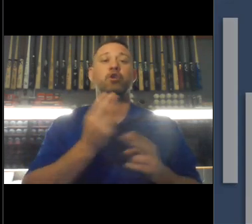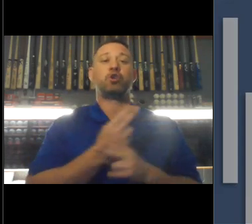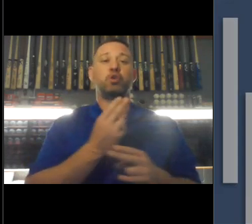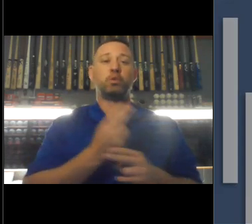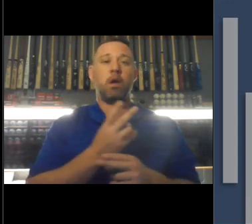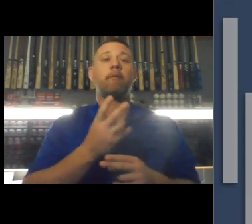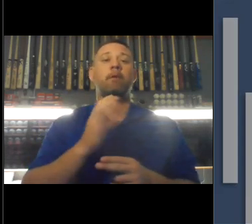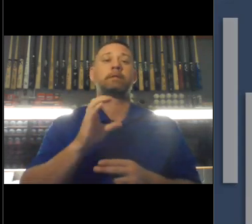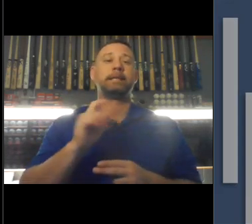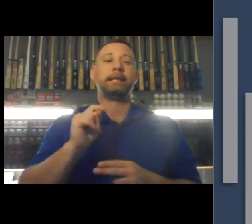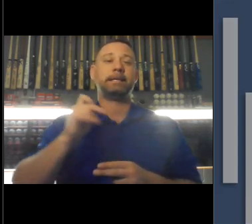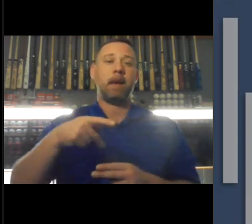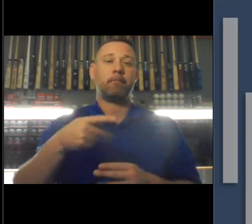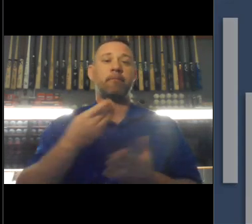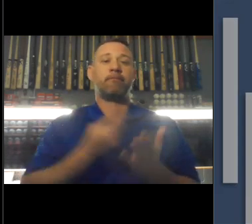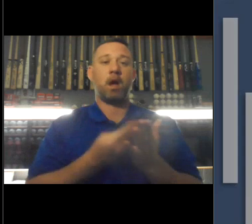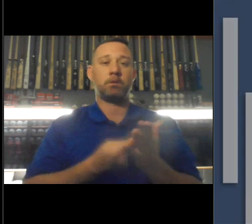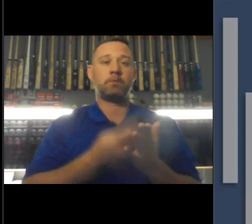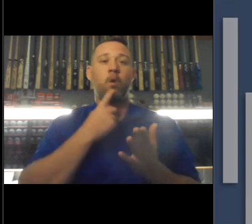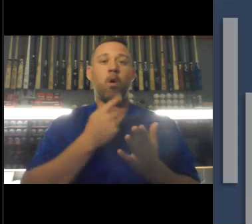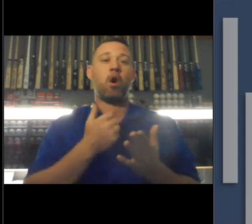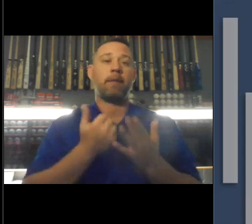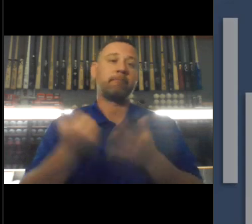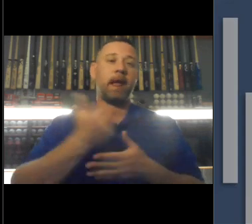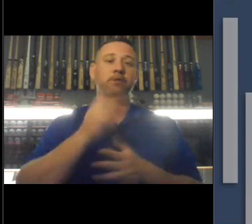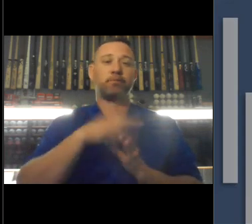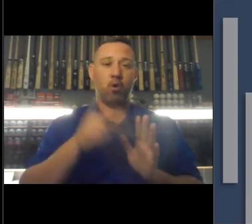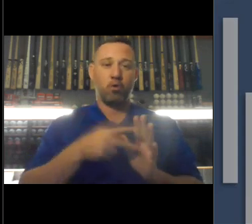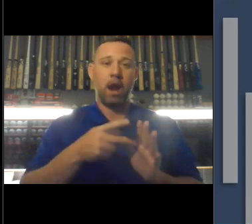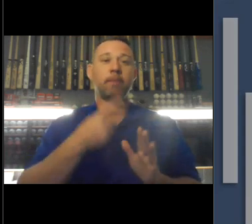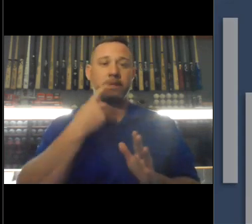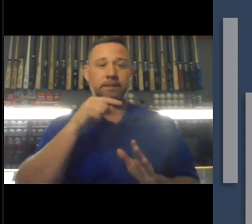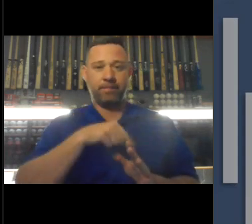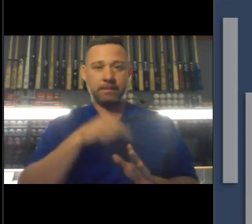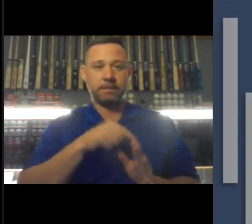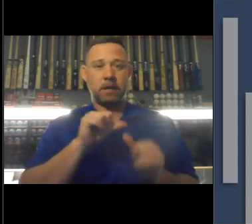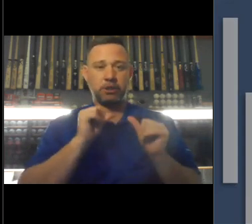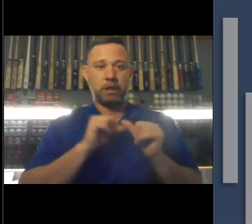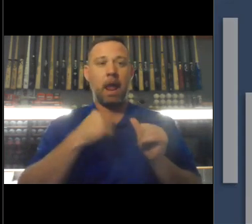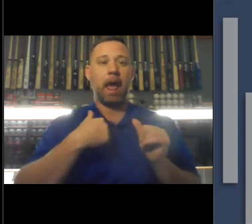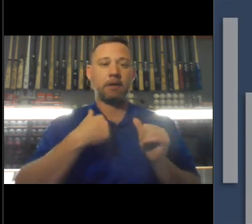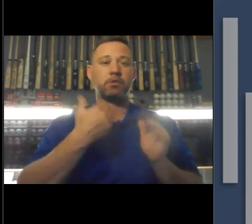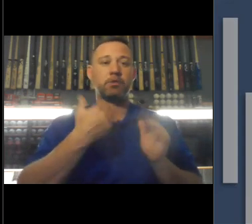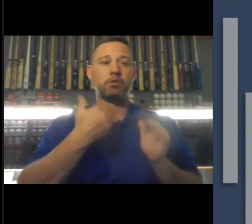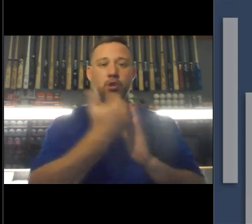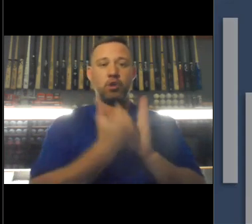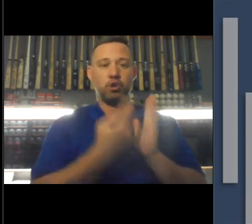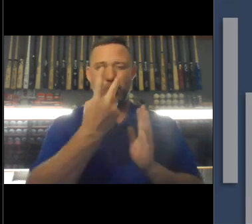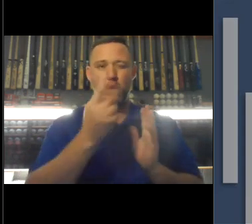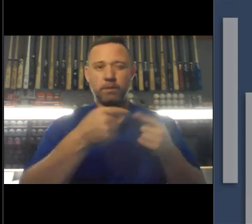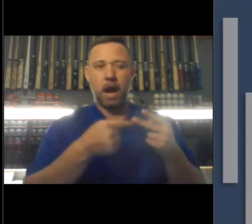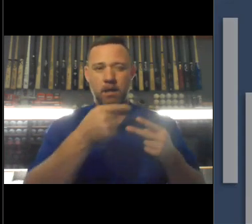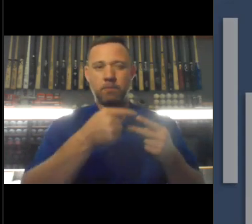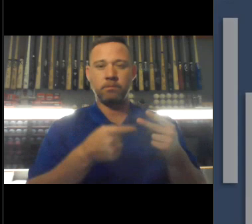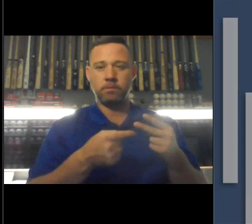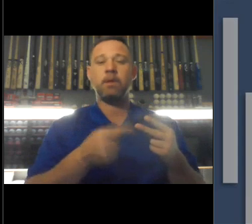funds for advanced programming, since this agenda includes 2 of those items. And while this has been